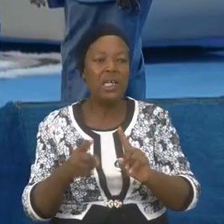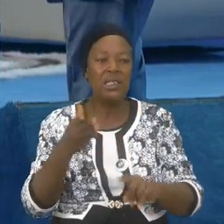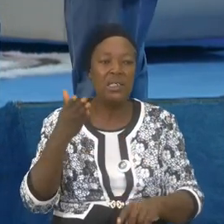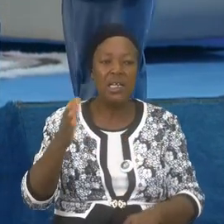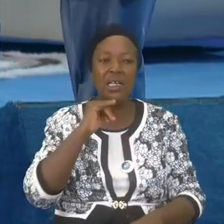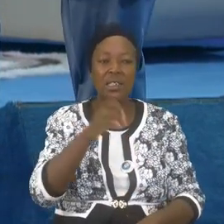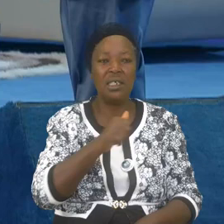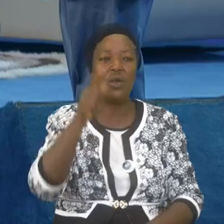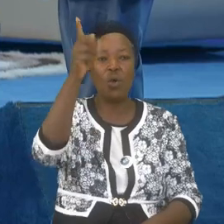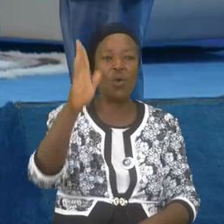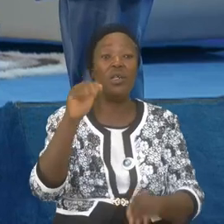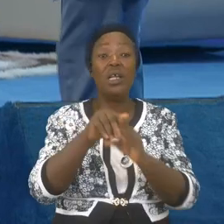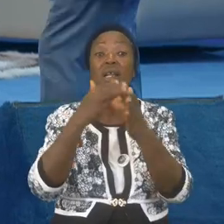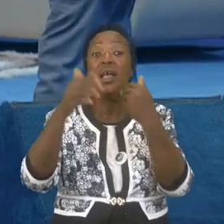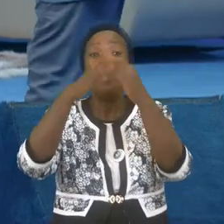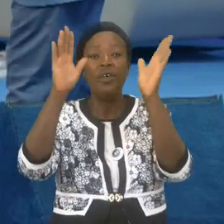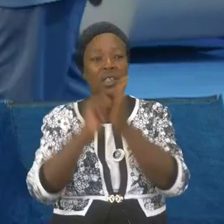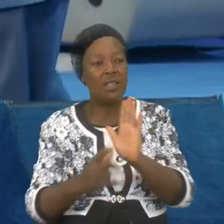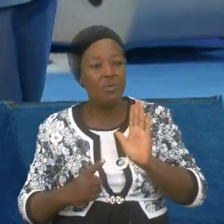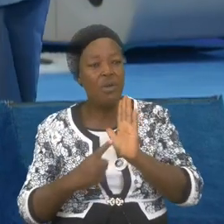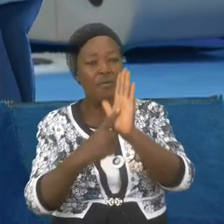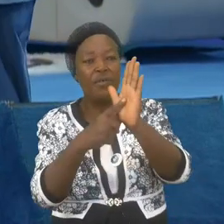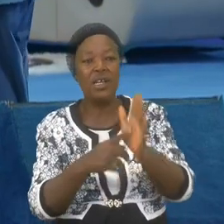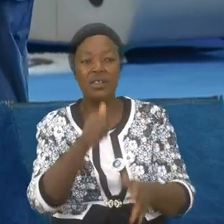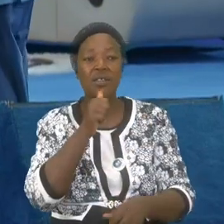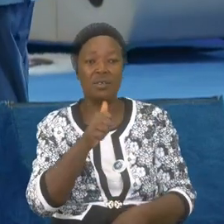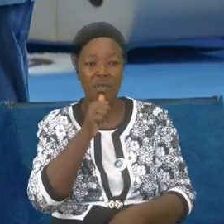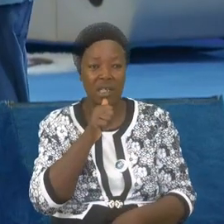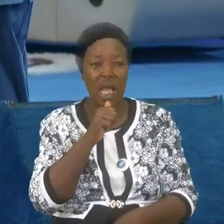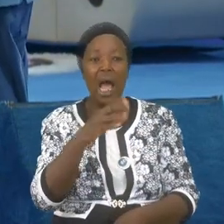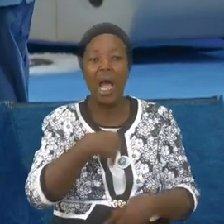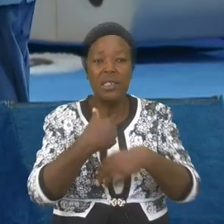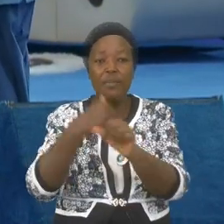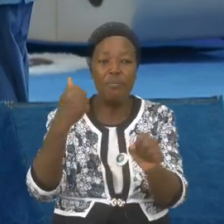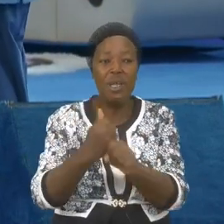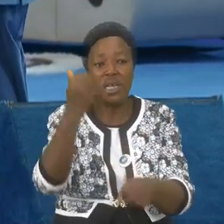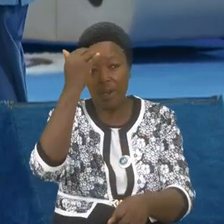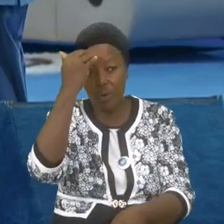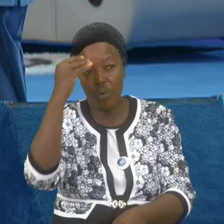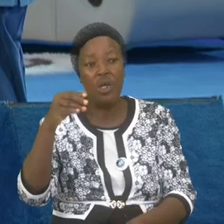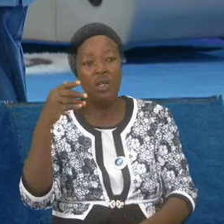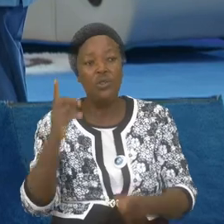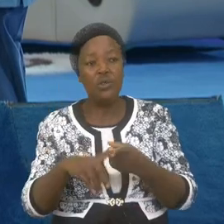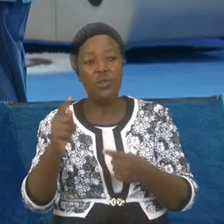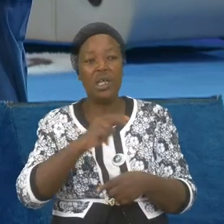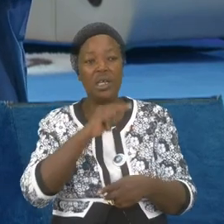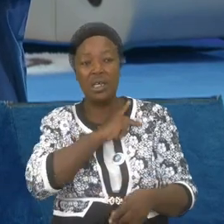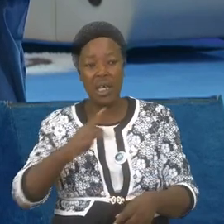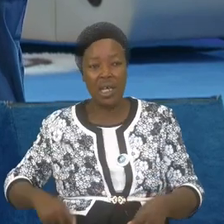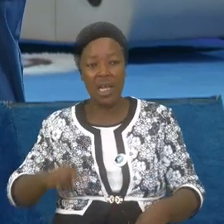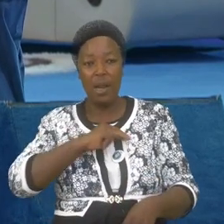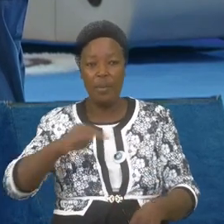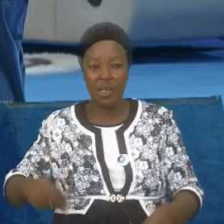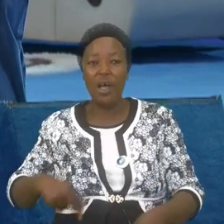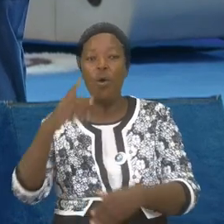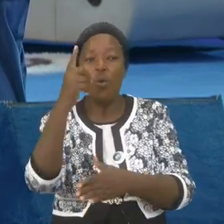secrets, and maketh known to the king Nebuchadnezzar what shall be in the latter days,